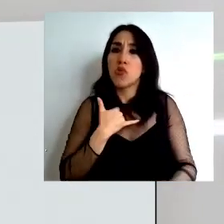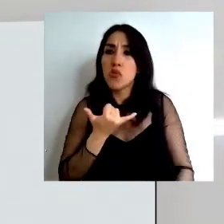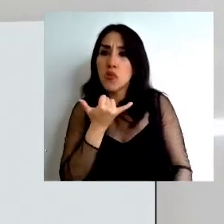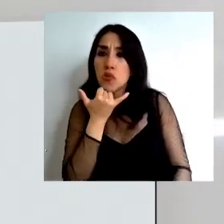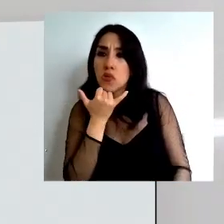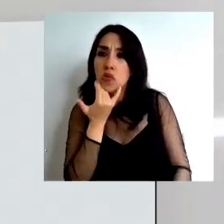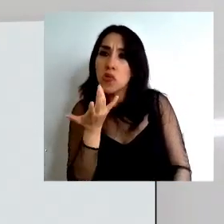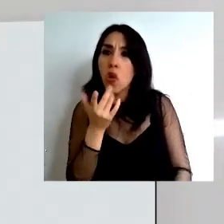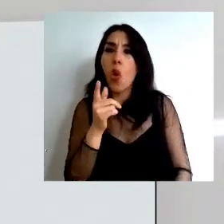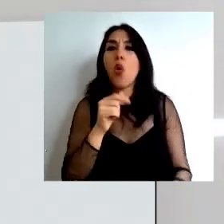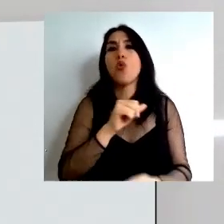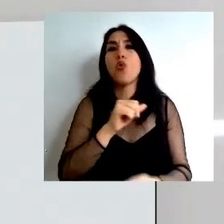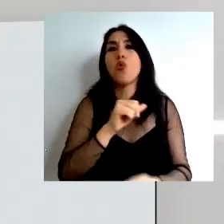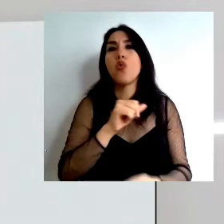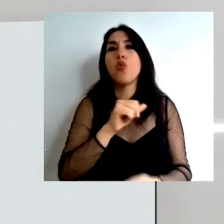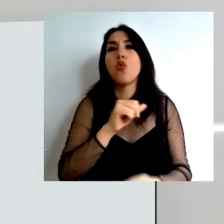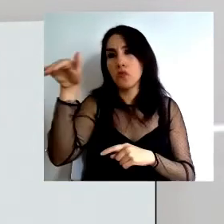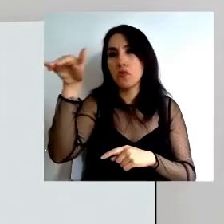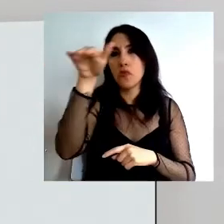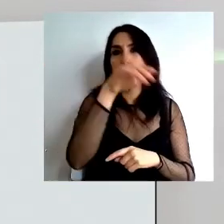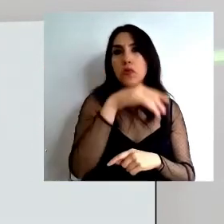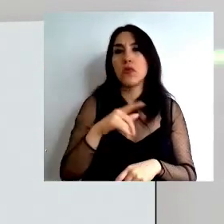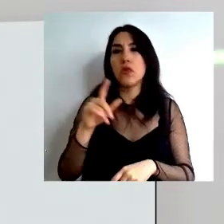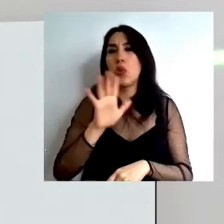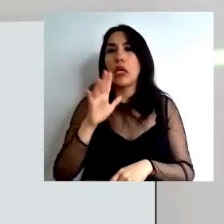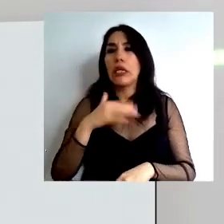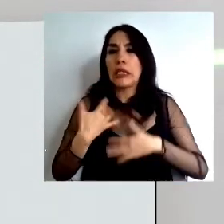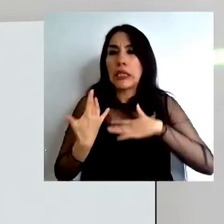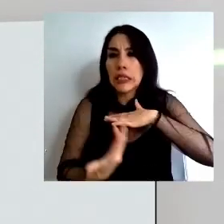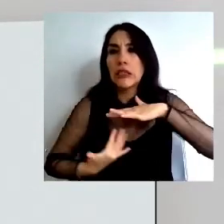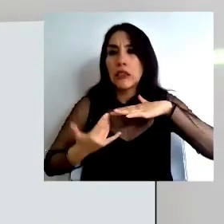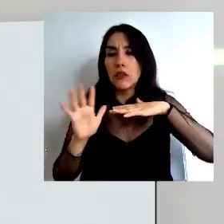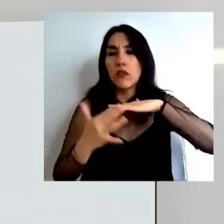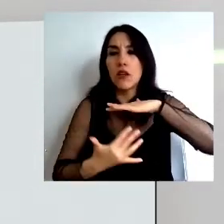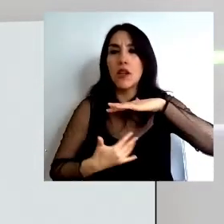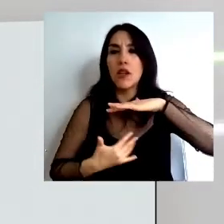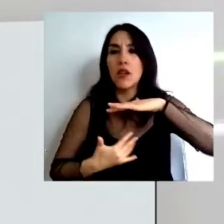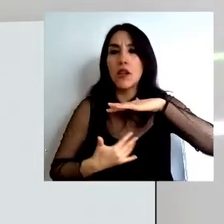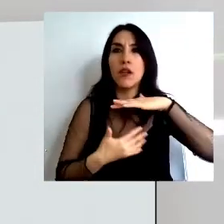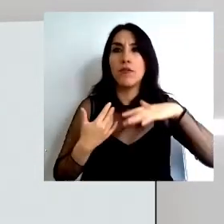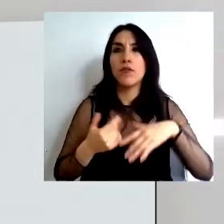One hint I would give. And the second one